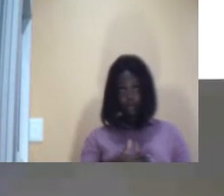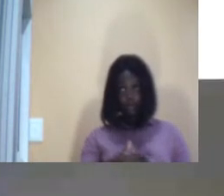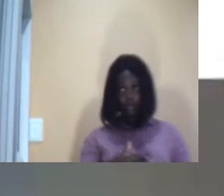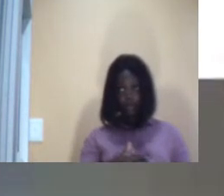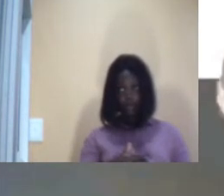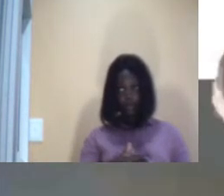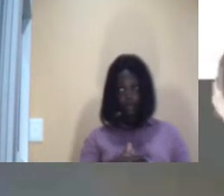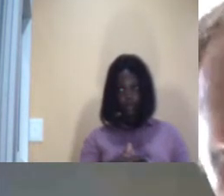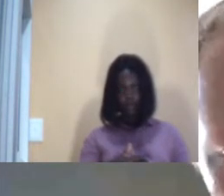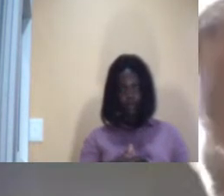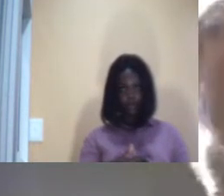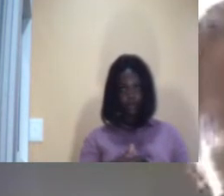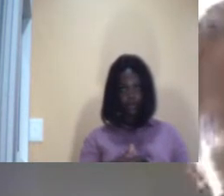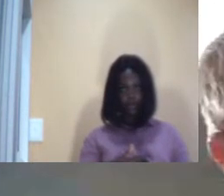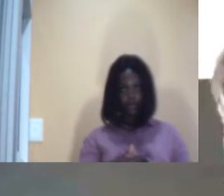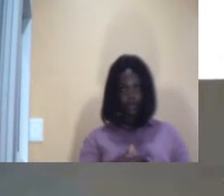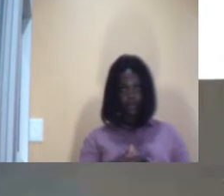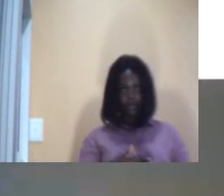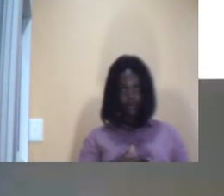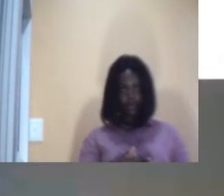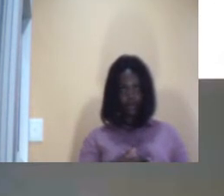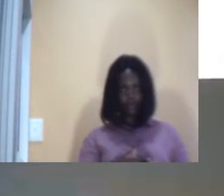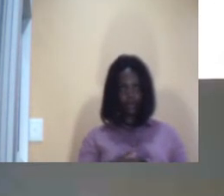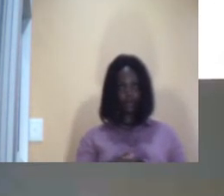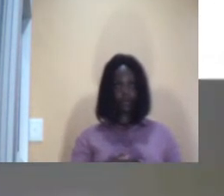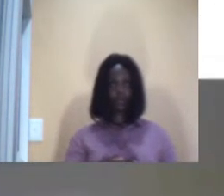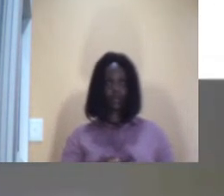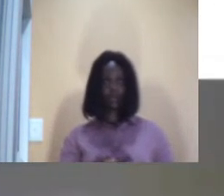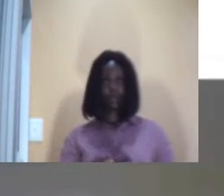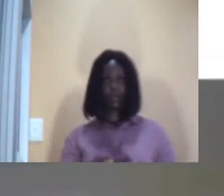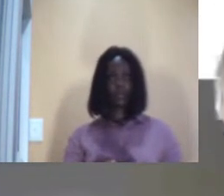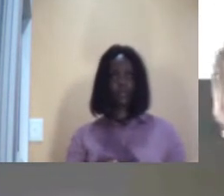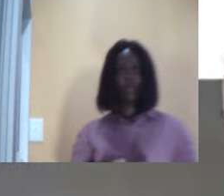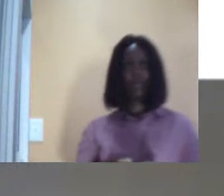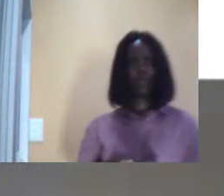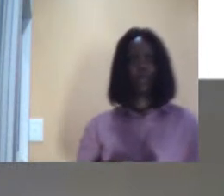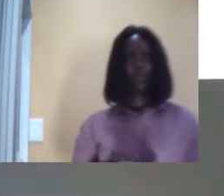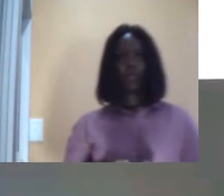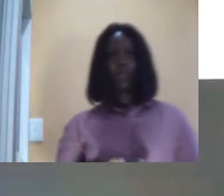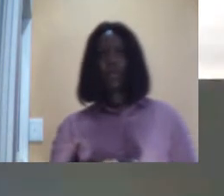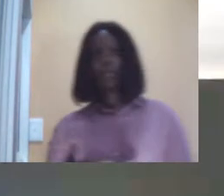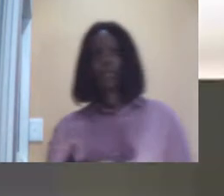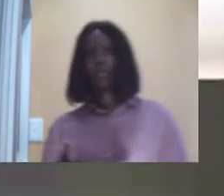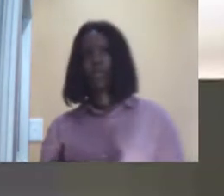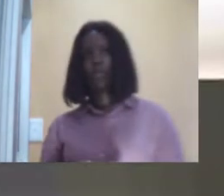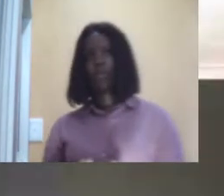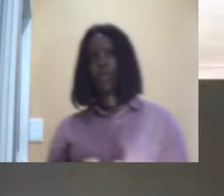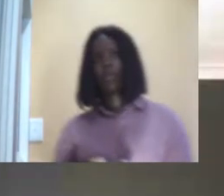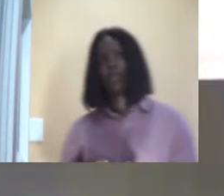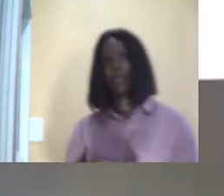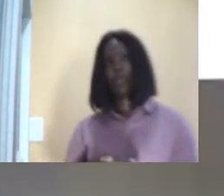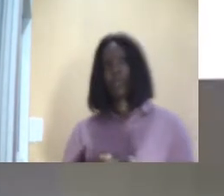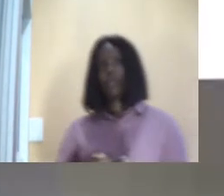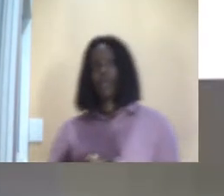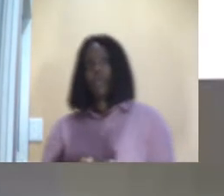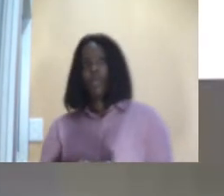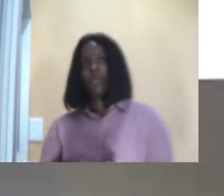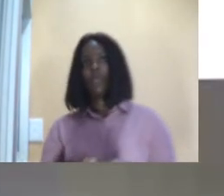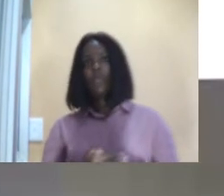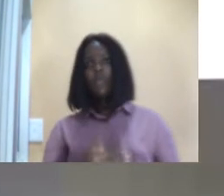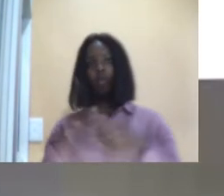Yes. All right, thank you. Thank you very much, Chairperson, for giving me another opportunity. The